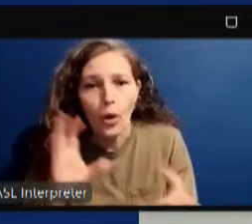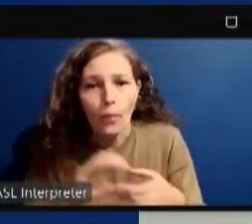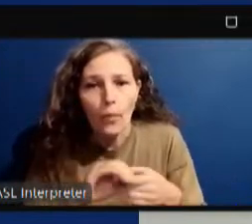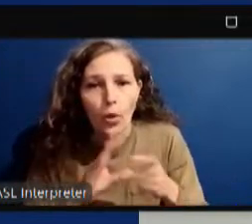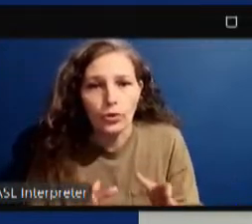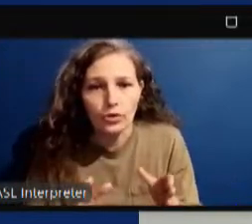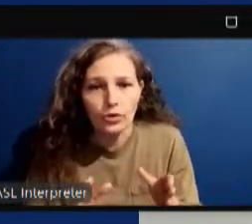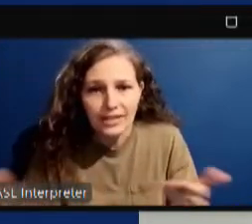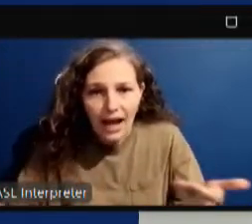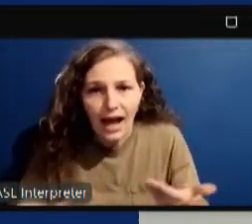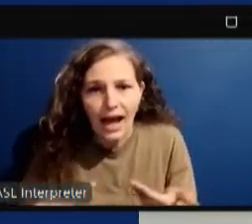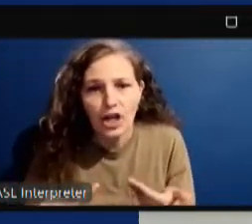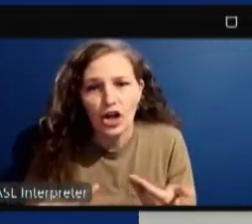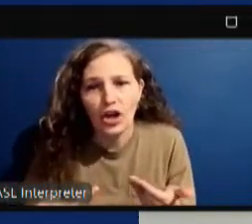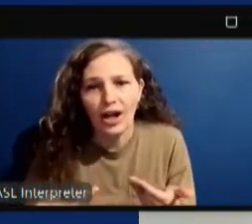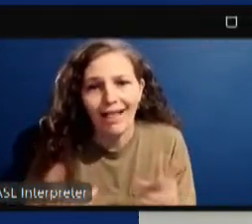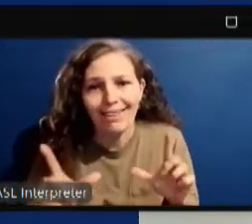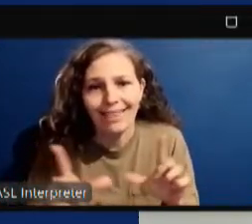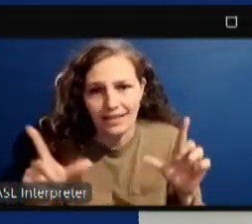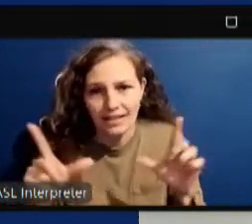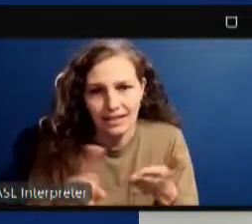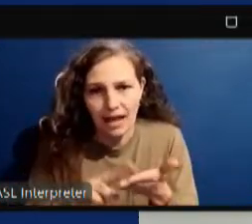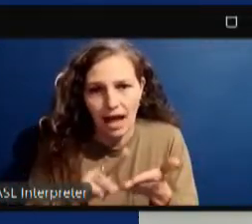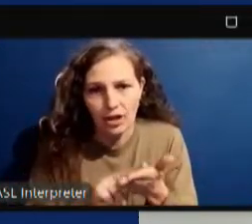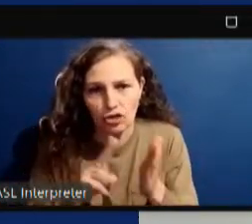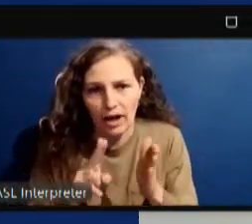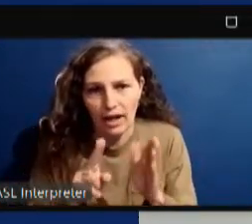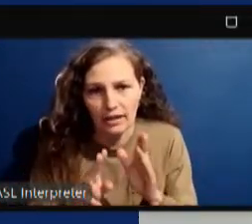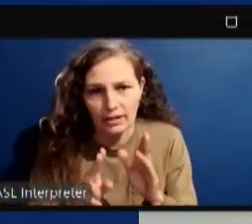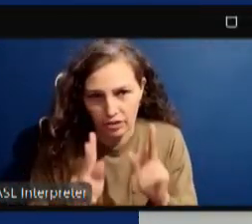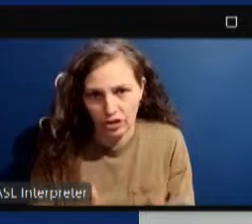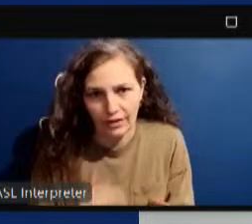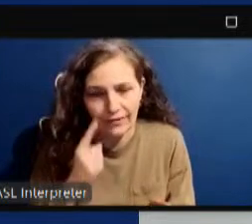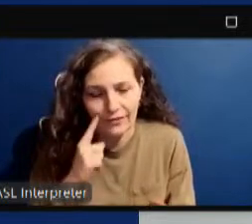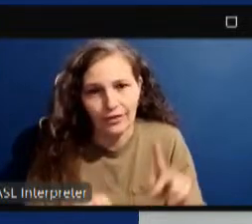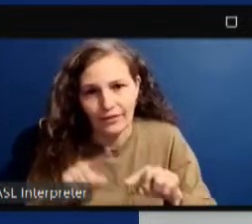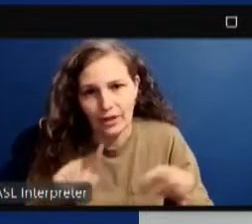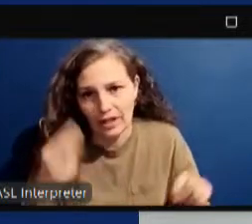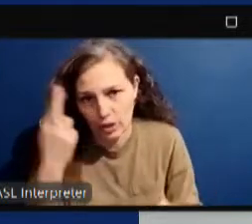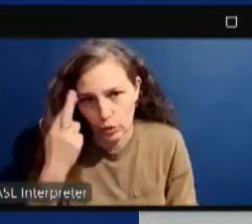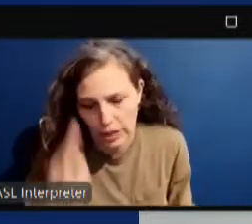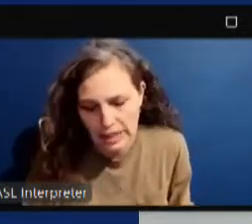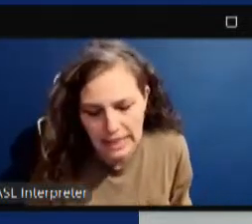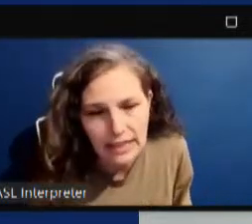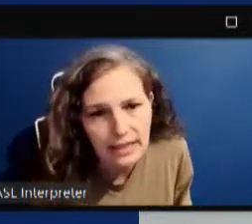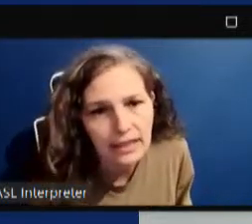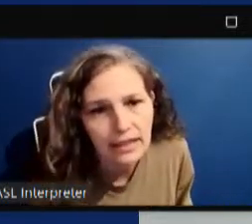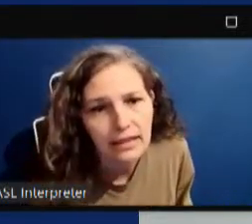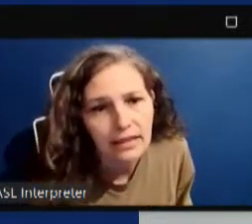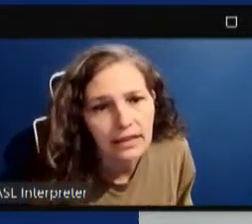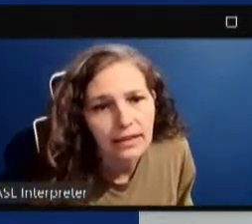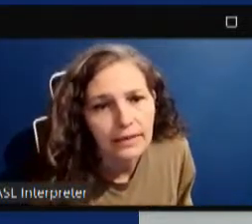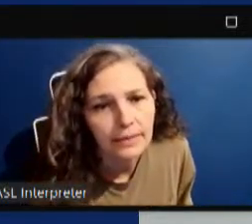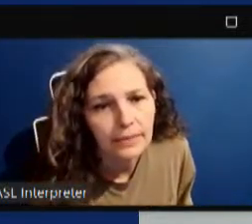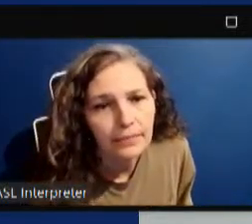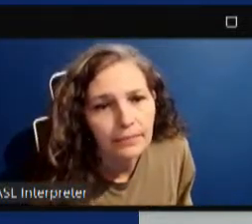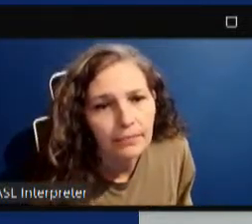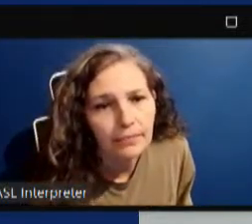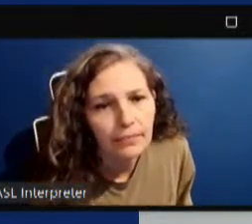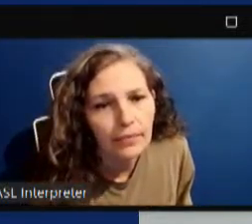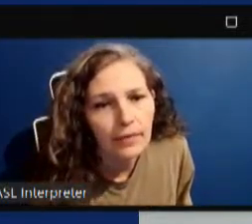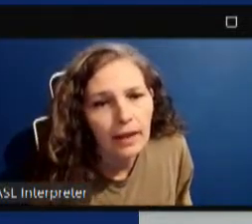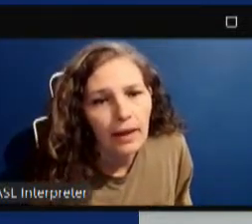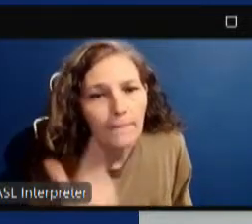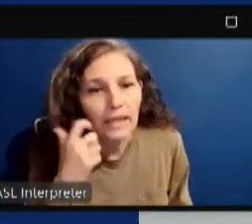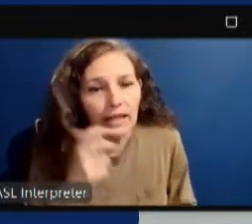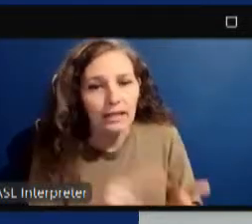licensed contractor for various reasons, but the two that I would highlight today is, first of all, they are required to have workers'